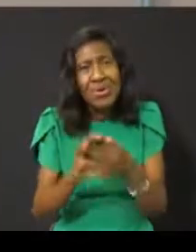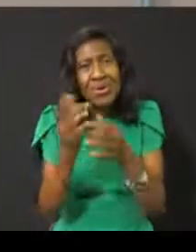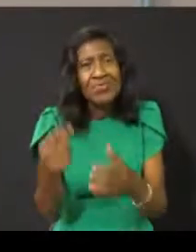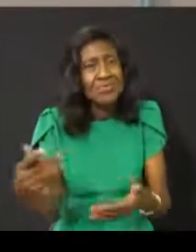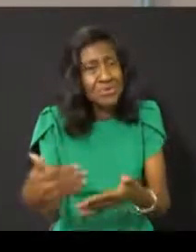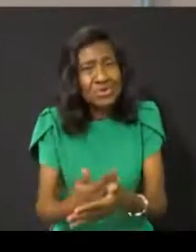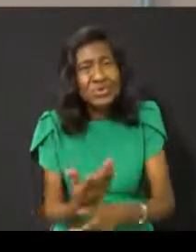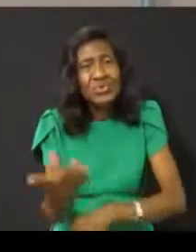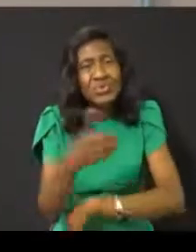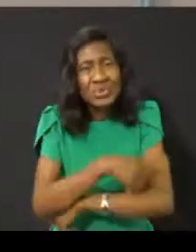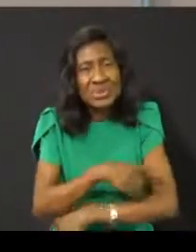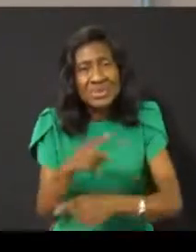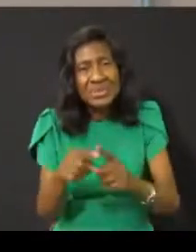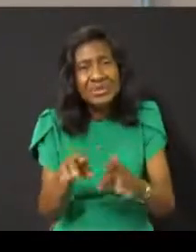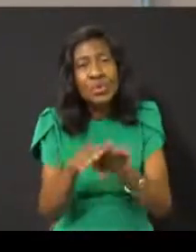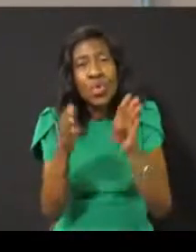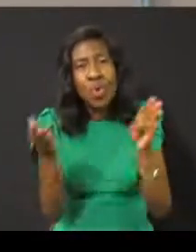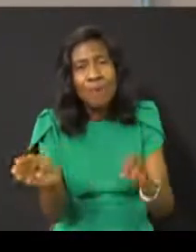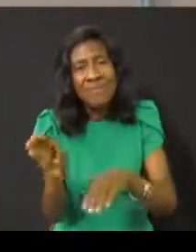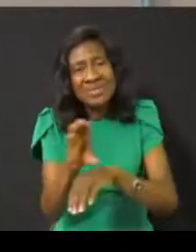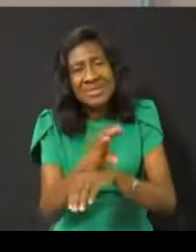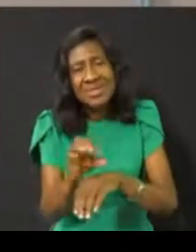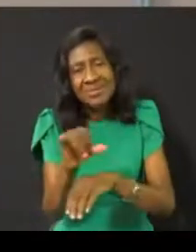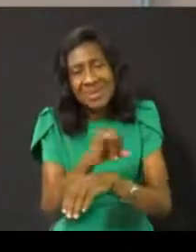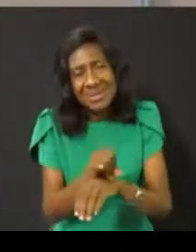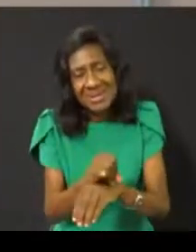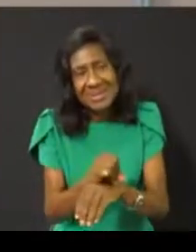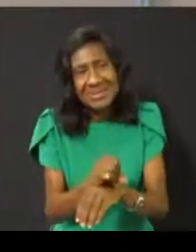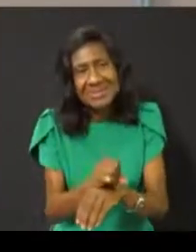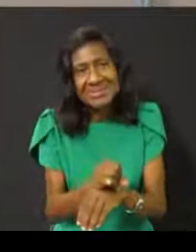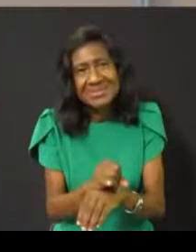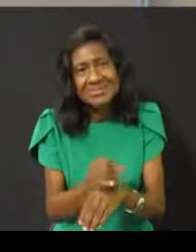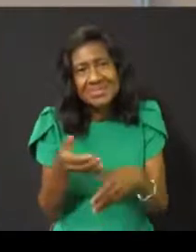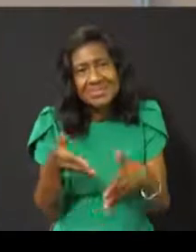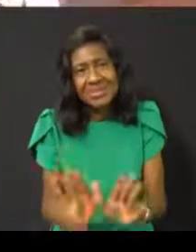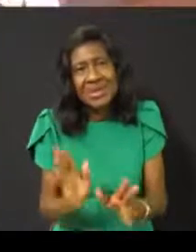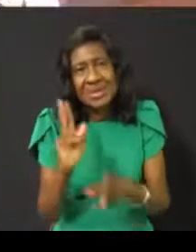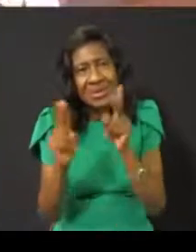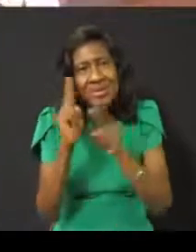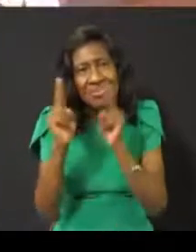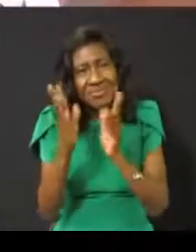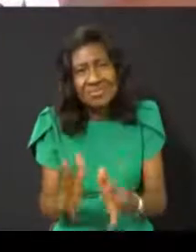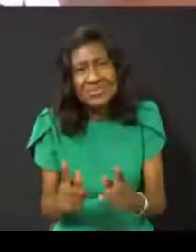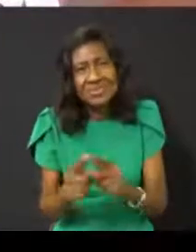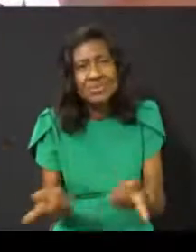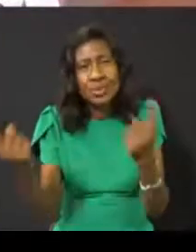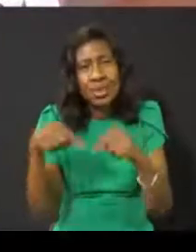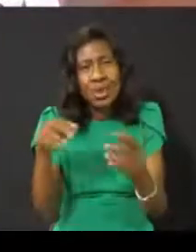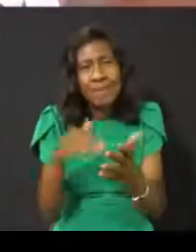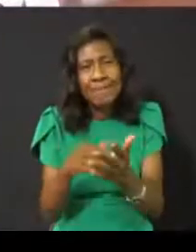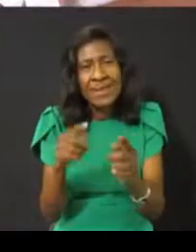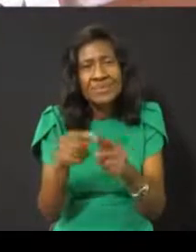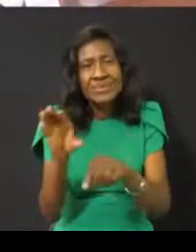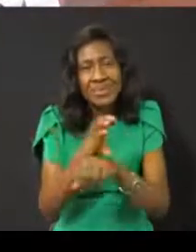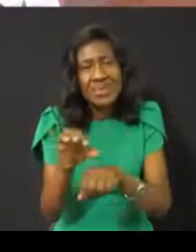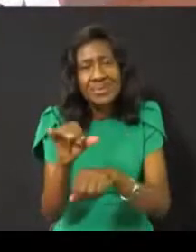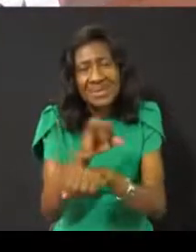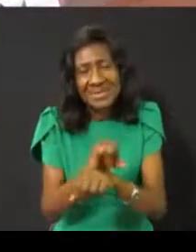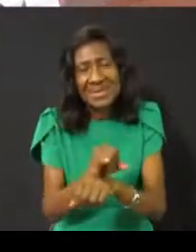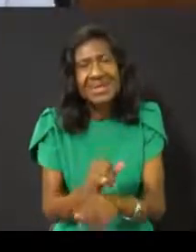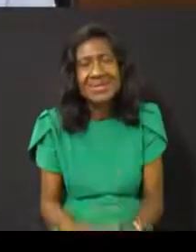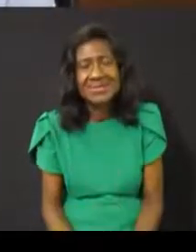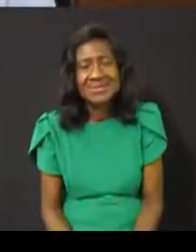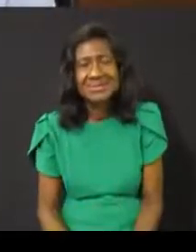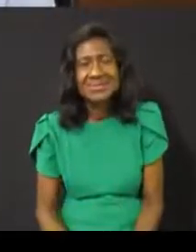patience and understanding while we journey through this point. Thank you. Thank you very much, Minister